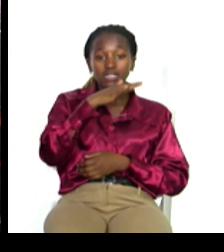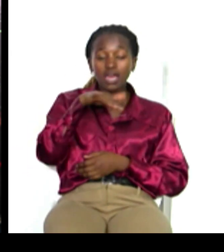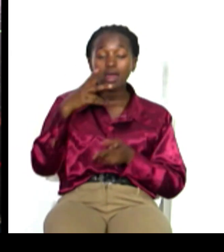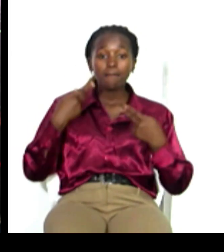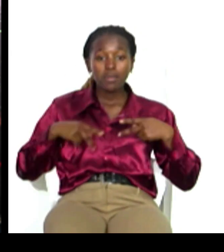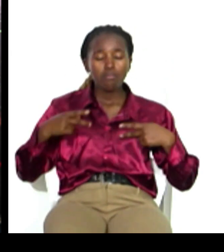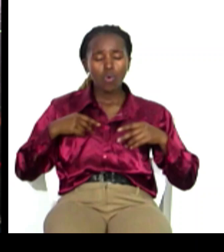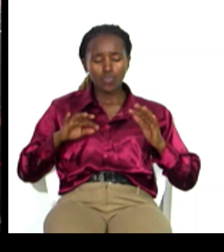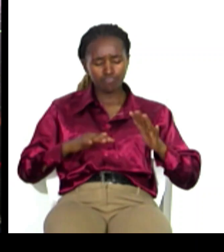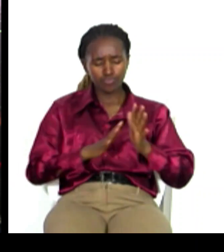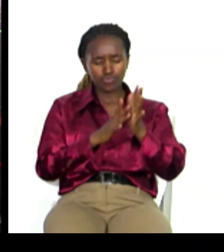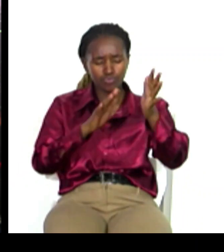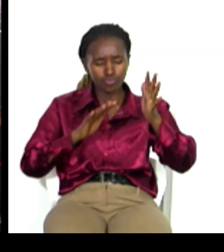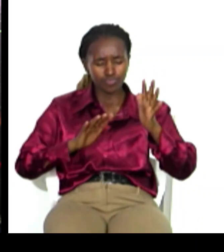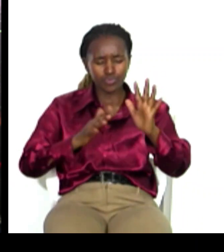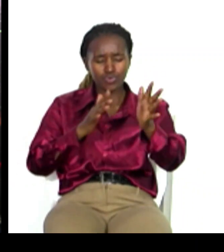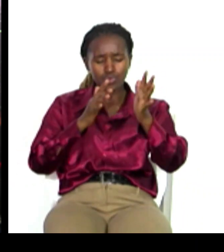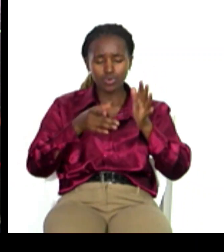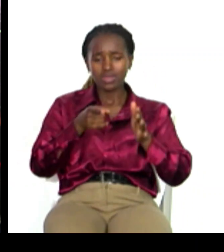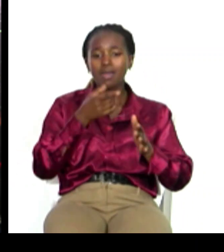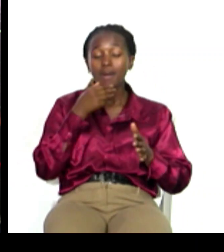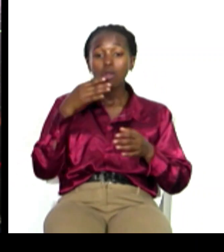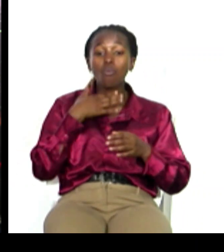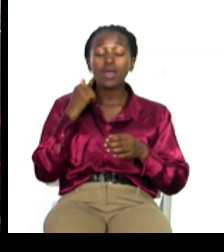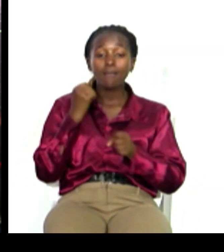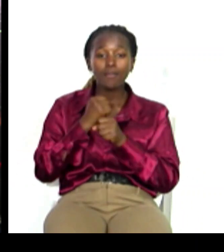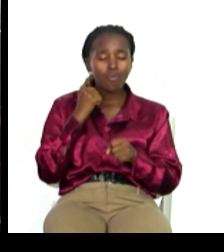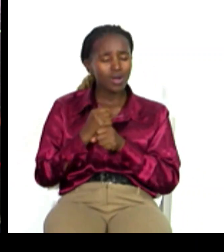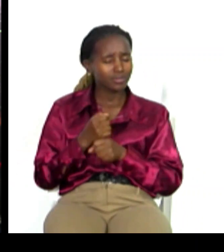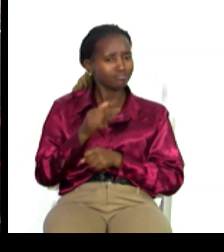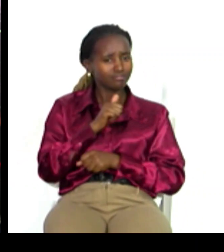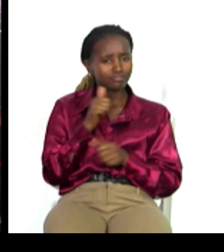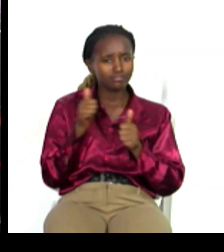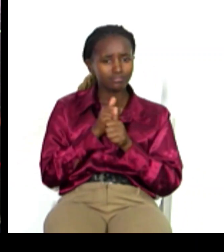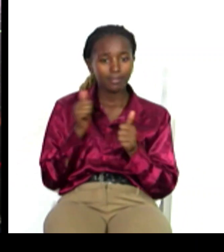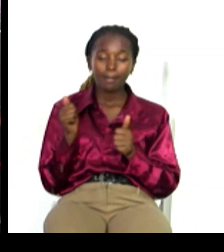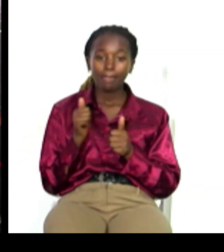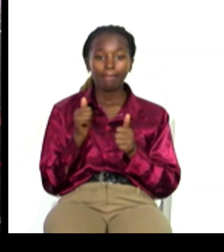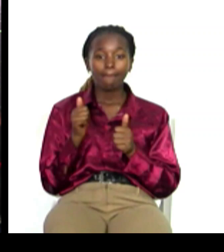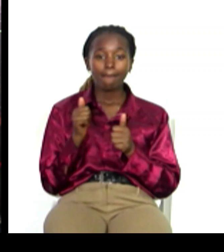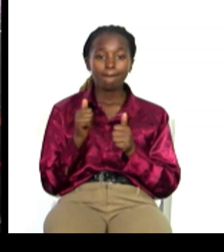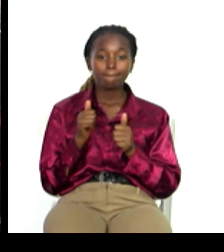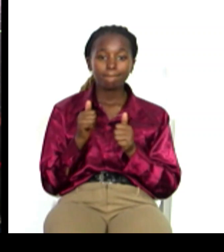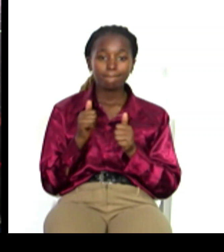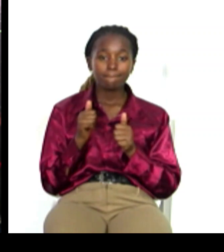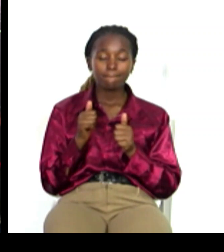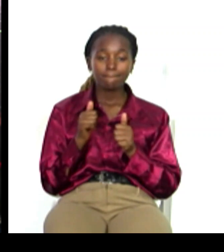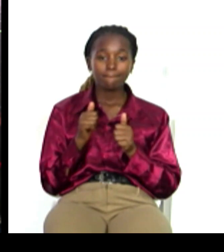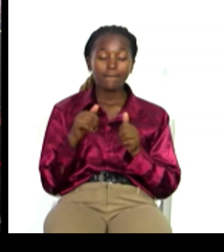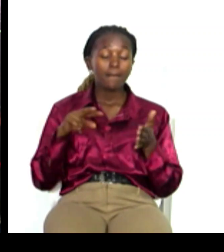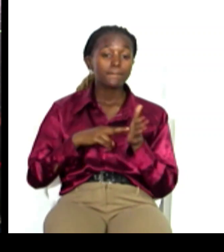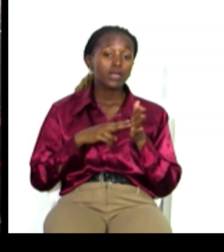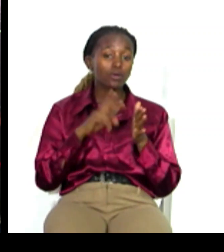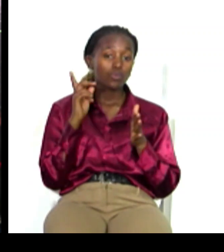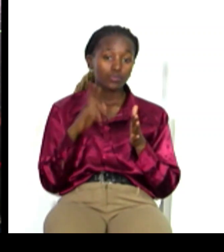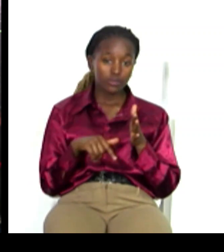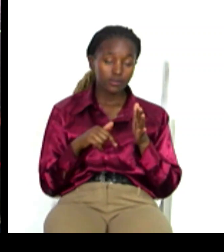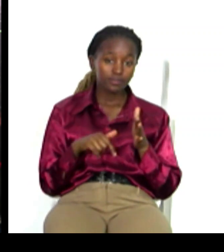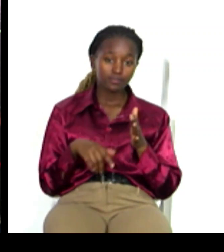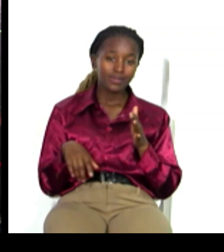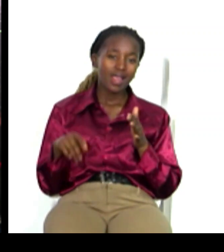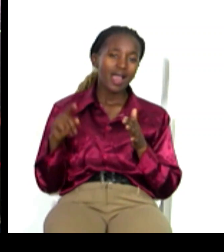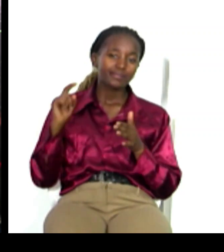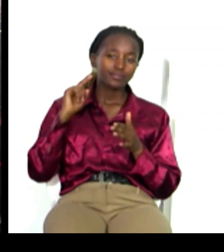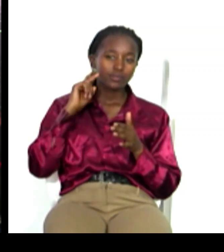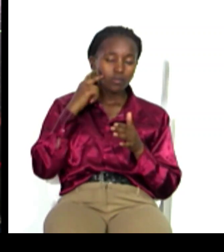praising Babu Owino kwa kitu yenye amefanya. This guy has been on the ground, anapiga kazi vinoma. So, seeing that Sakaja